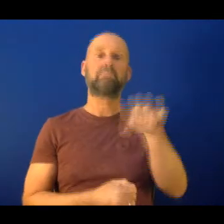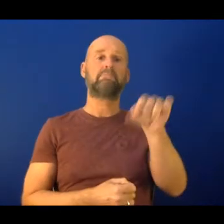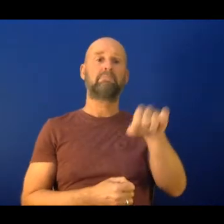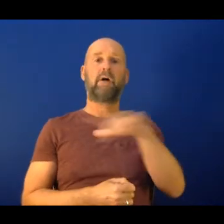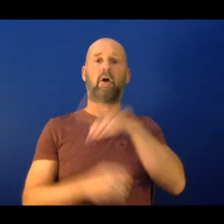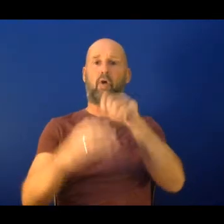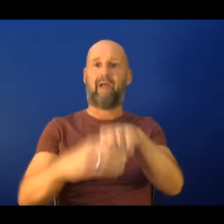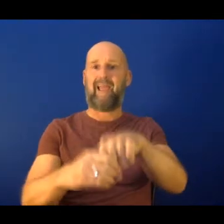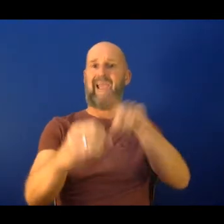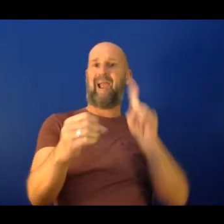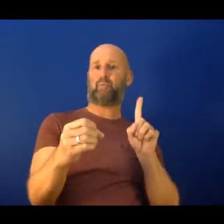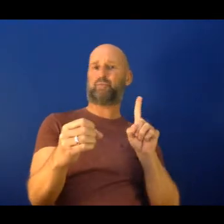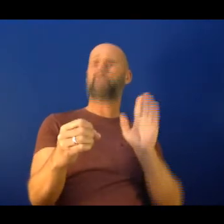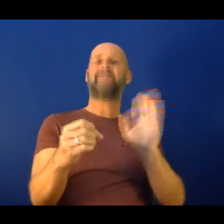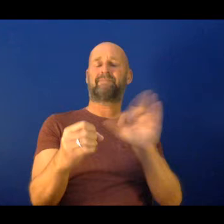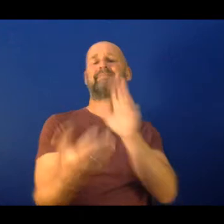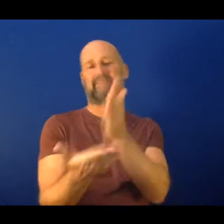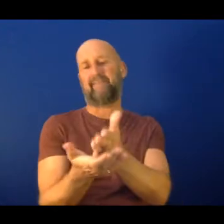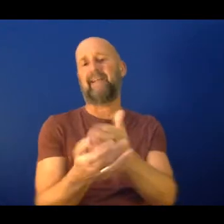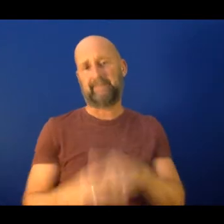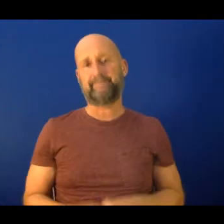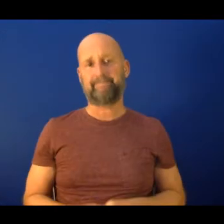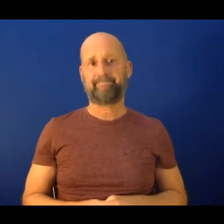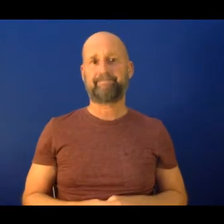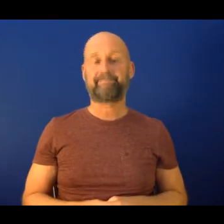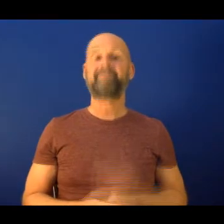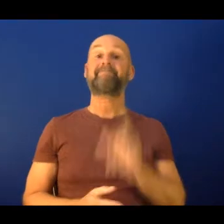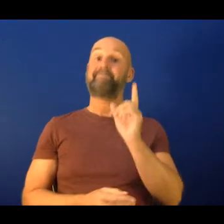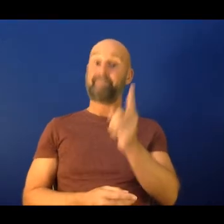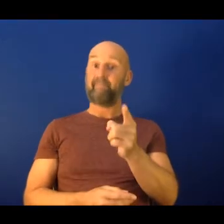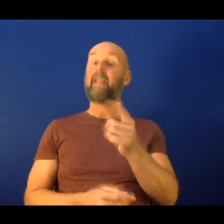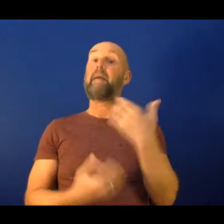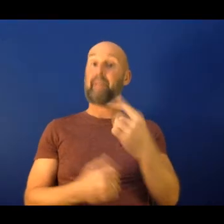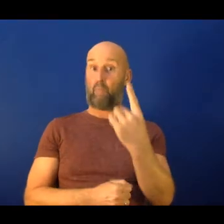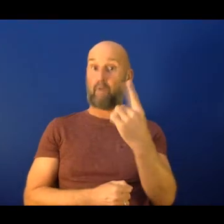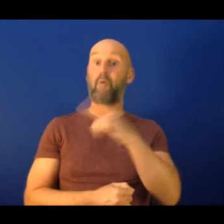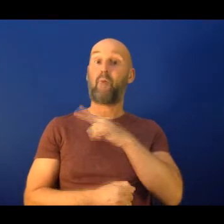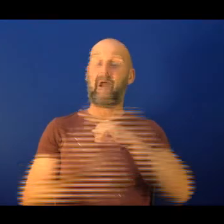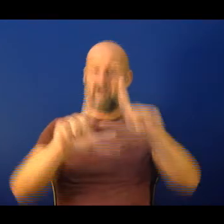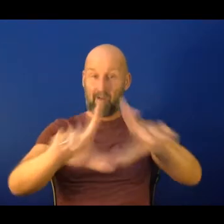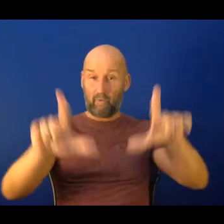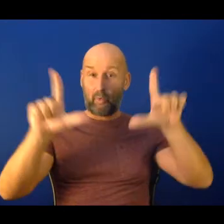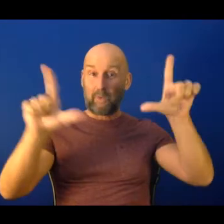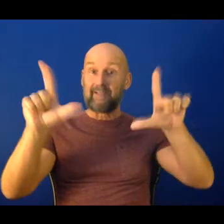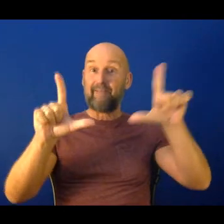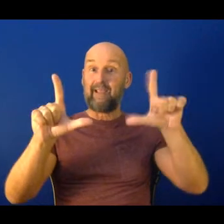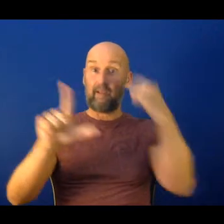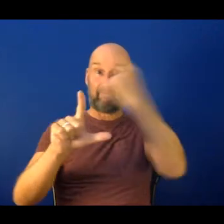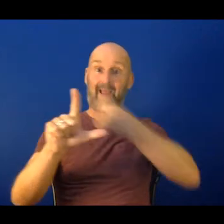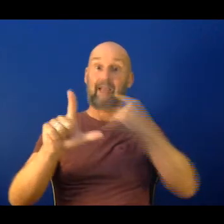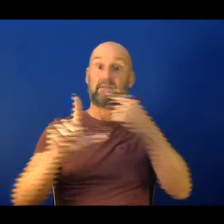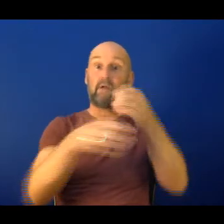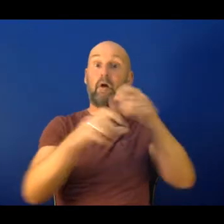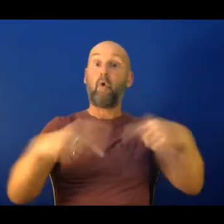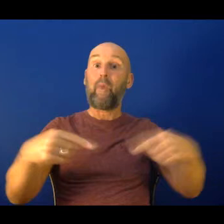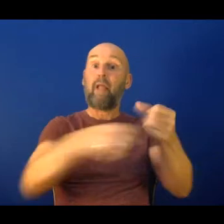than out of it, definitely. Yeah, I did one where I was just on an enormous telly and they wheeled me round, which made